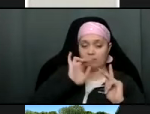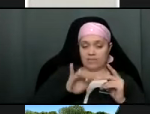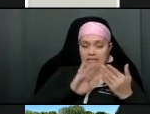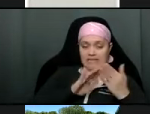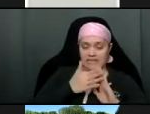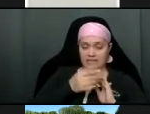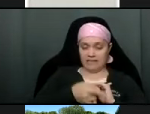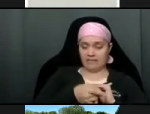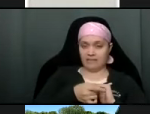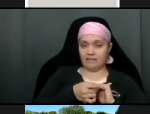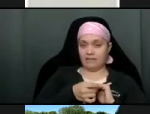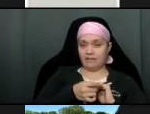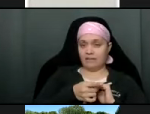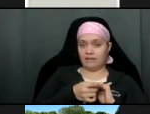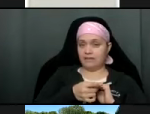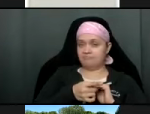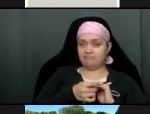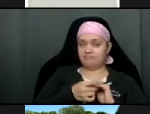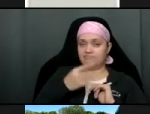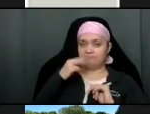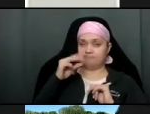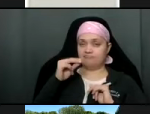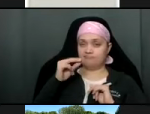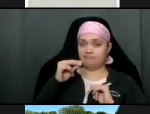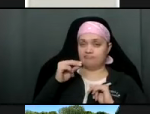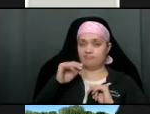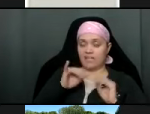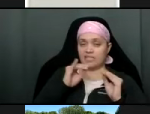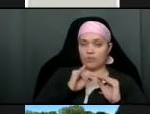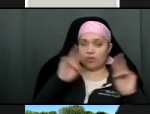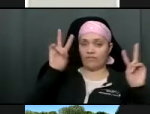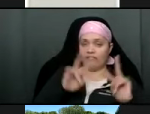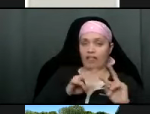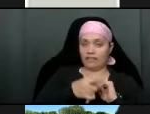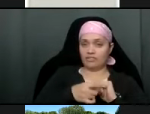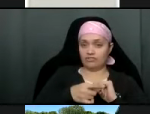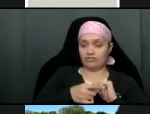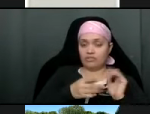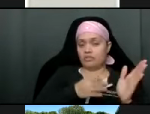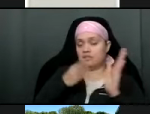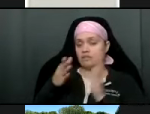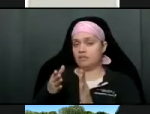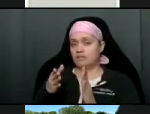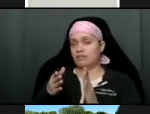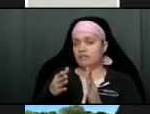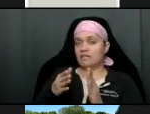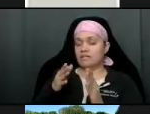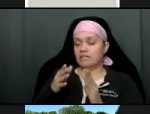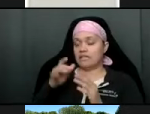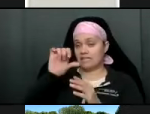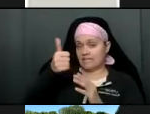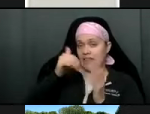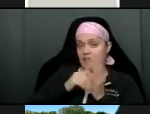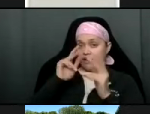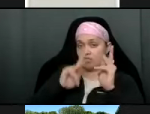city? I would say no, no way, it's a village. Is a settlement of